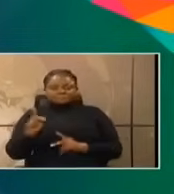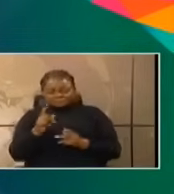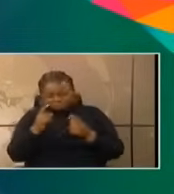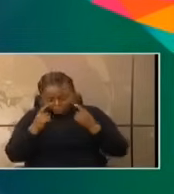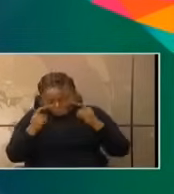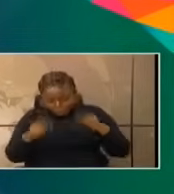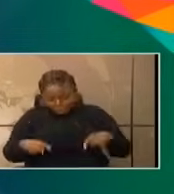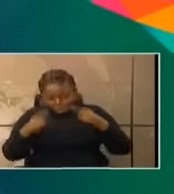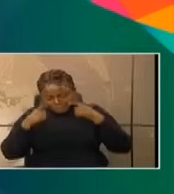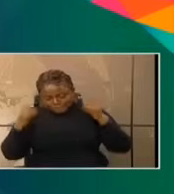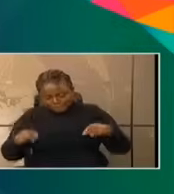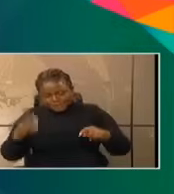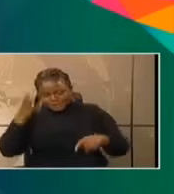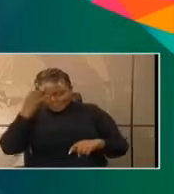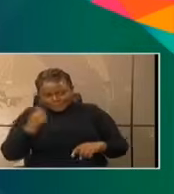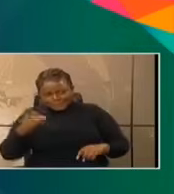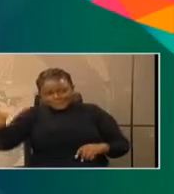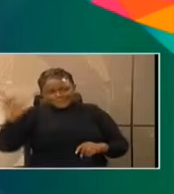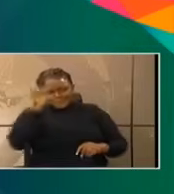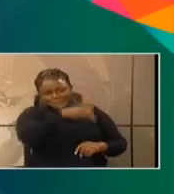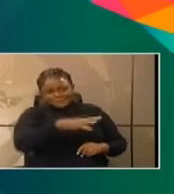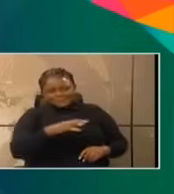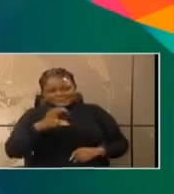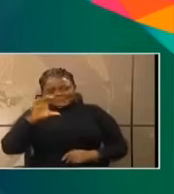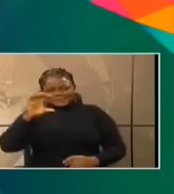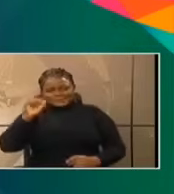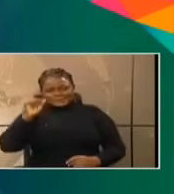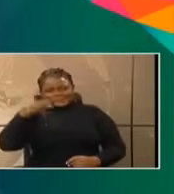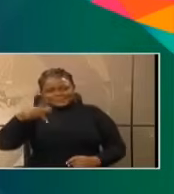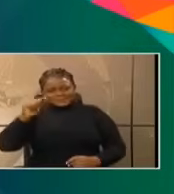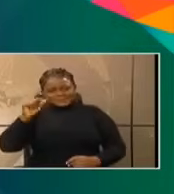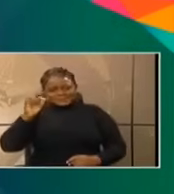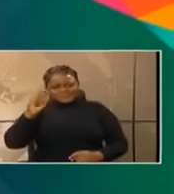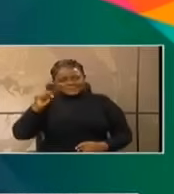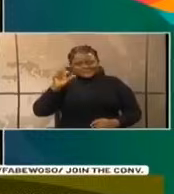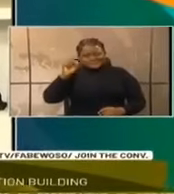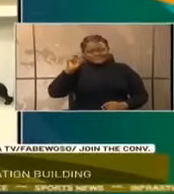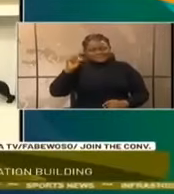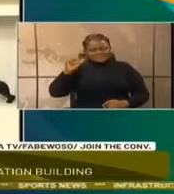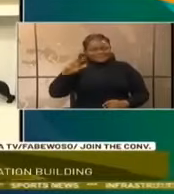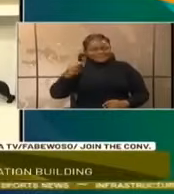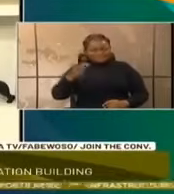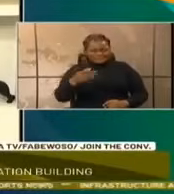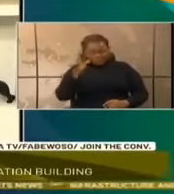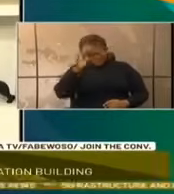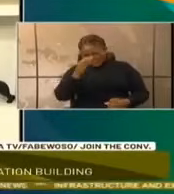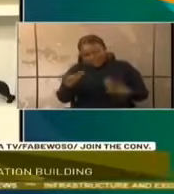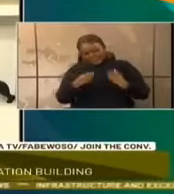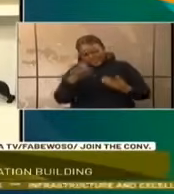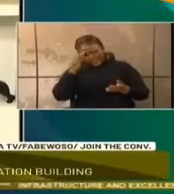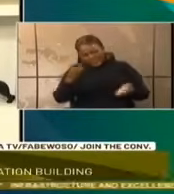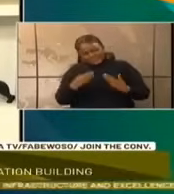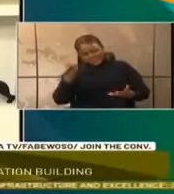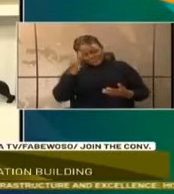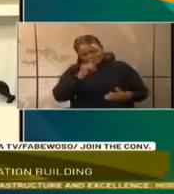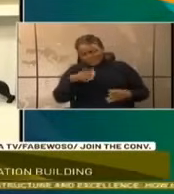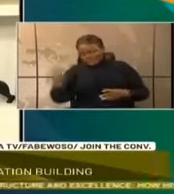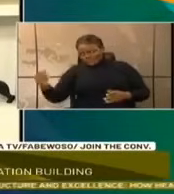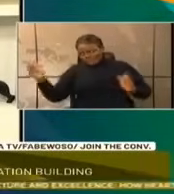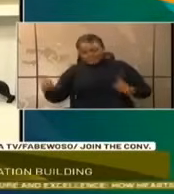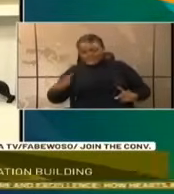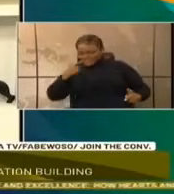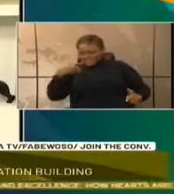a ambassador, now my Captain Smart. I am far more before from Nanado, catch them in plane, say, he deserves